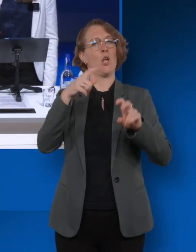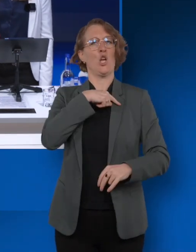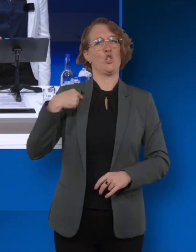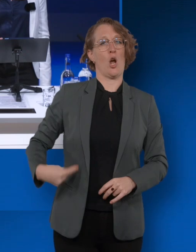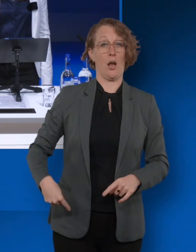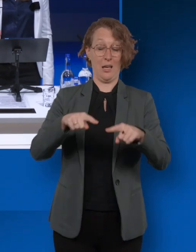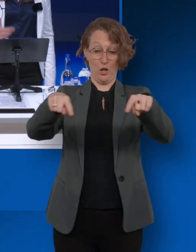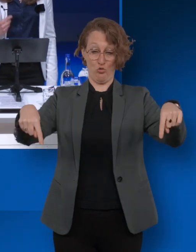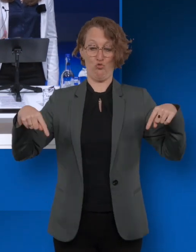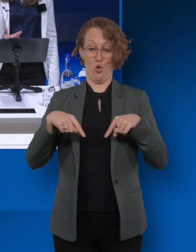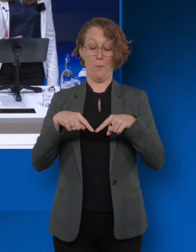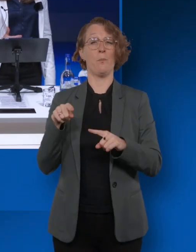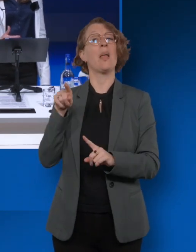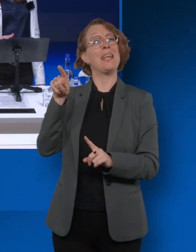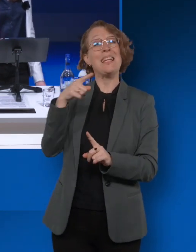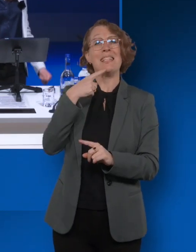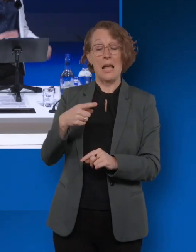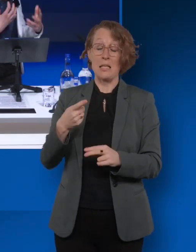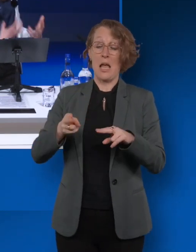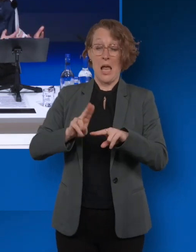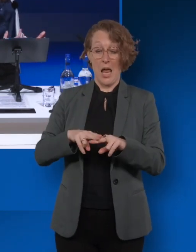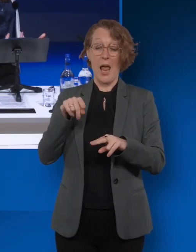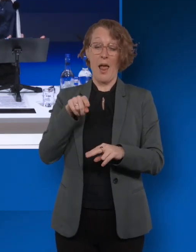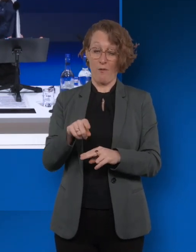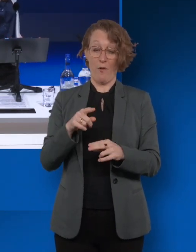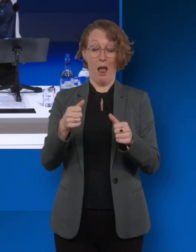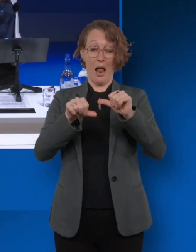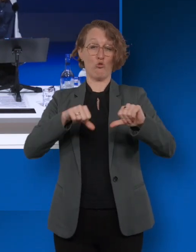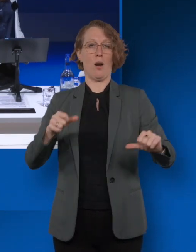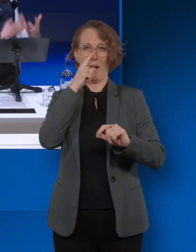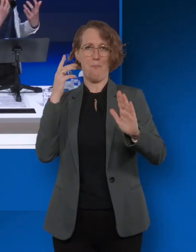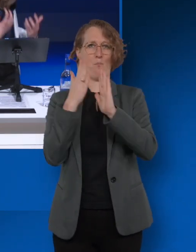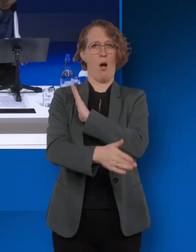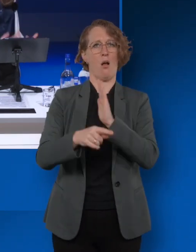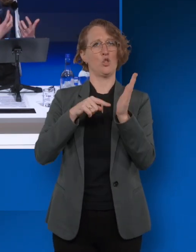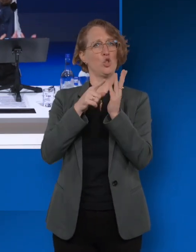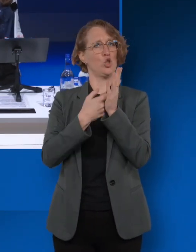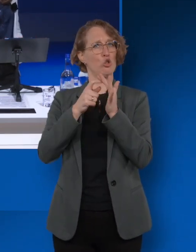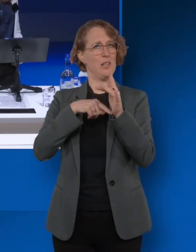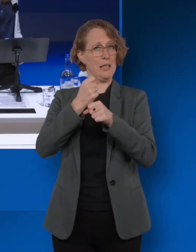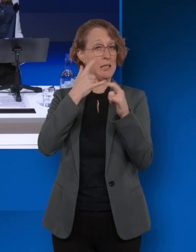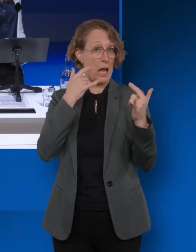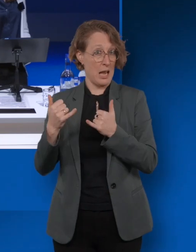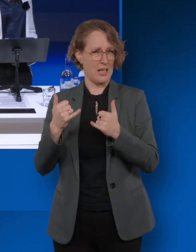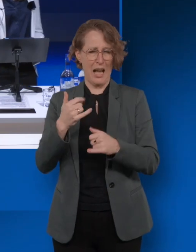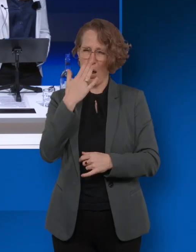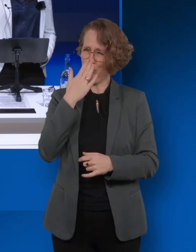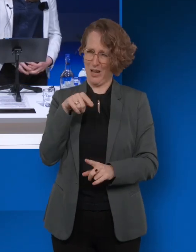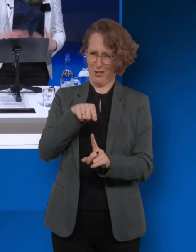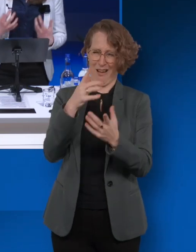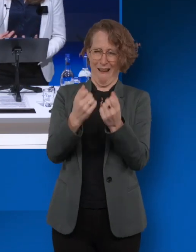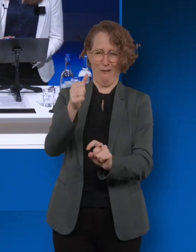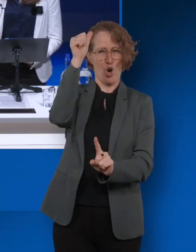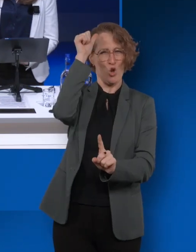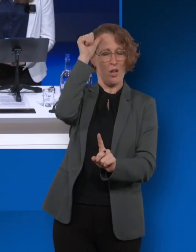to argue that just because an algorithm is passing the Turing test and appears to be conscious,